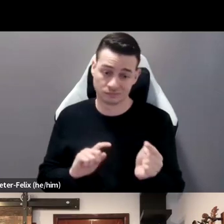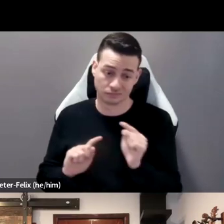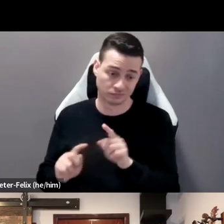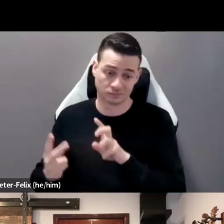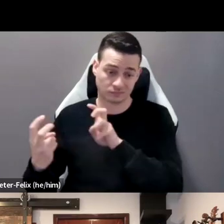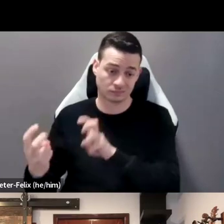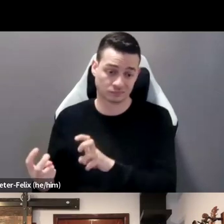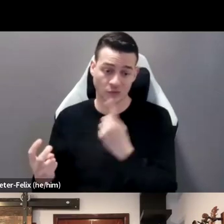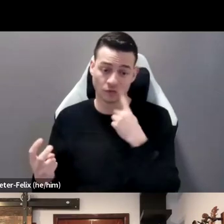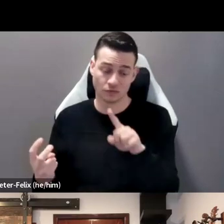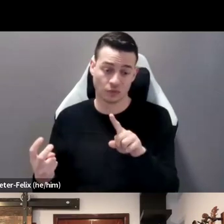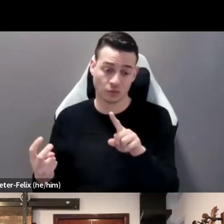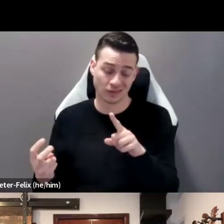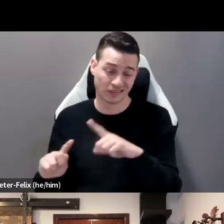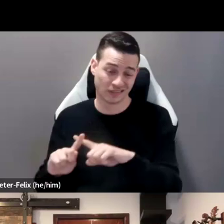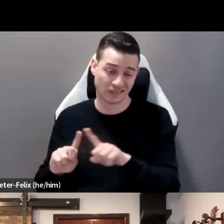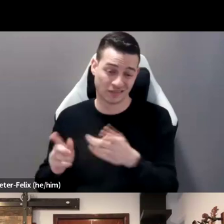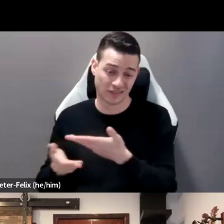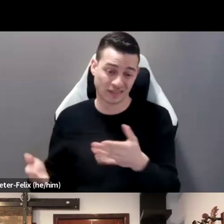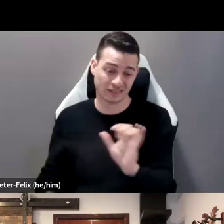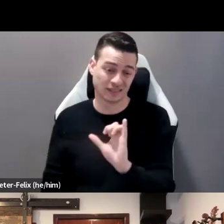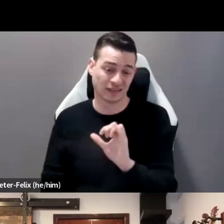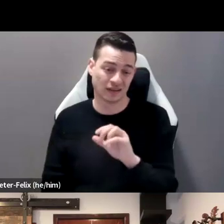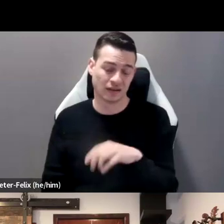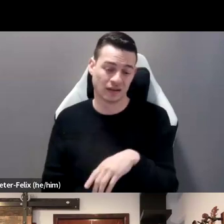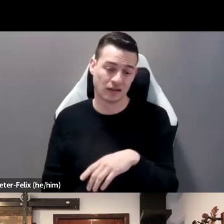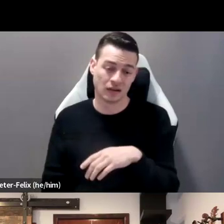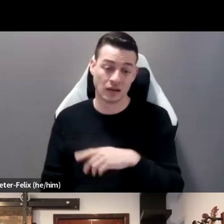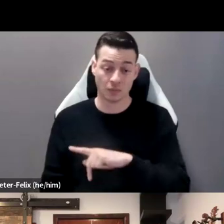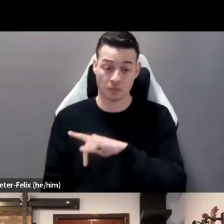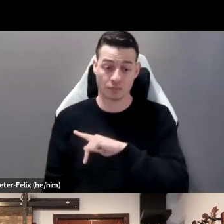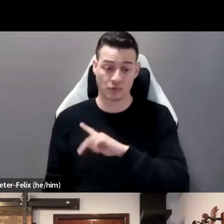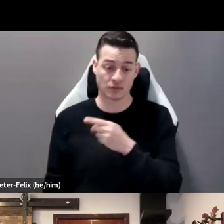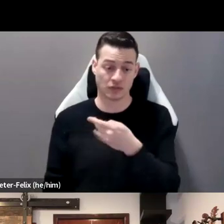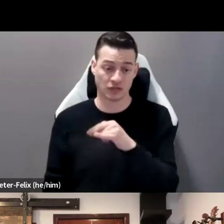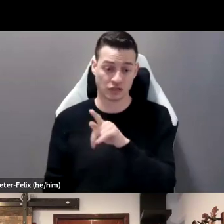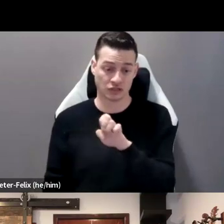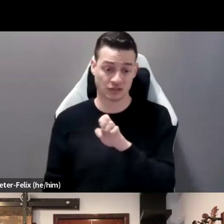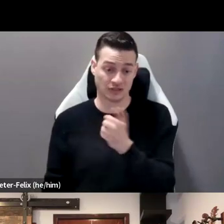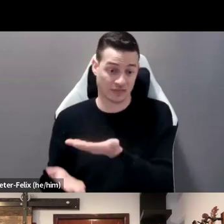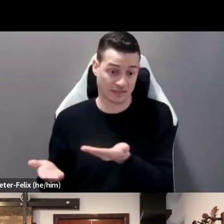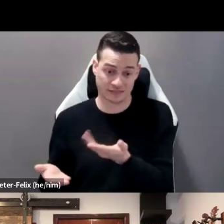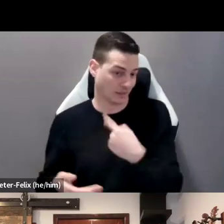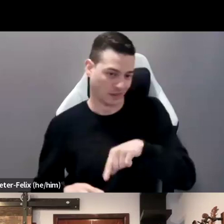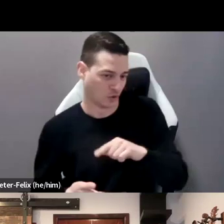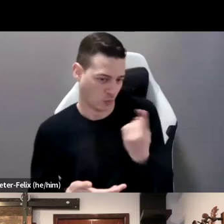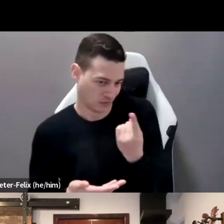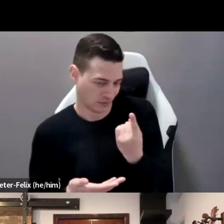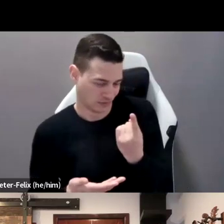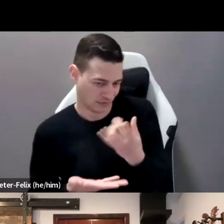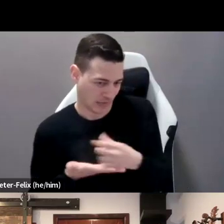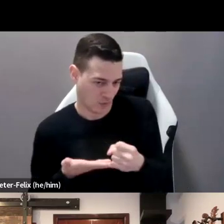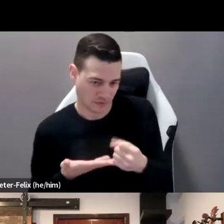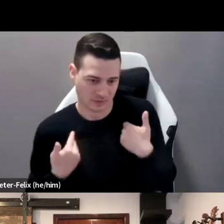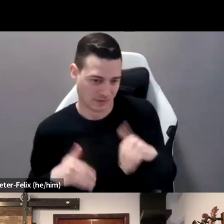different like hygiene items, and they didn't have any. And so that was kind